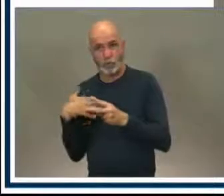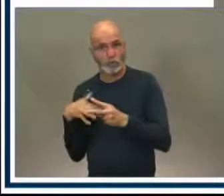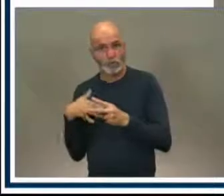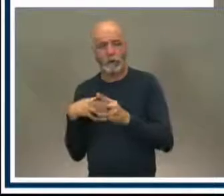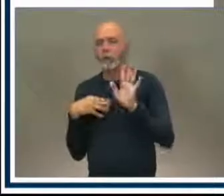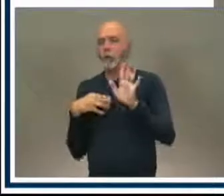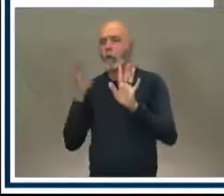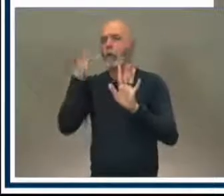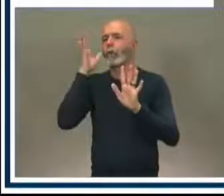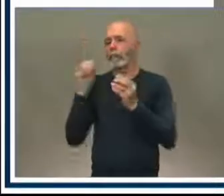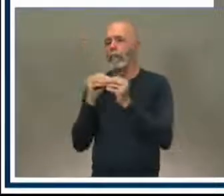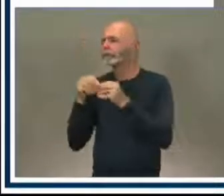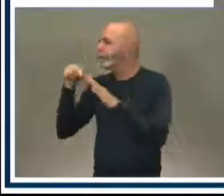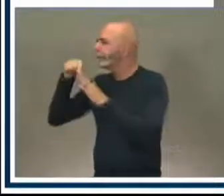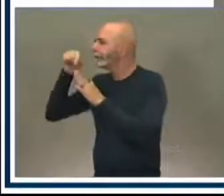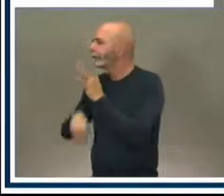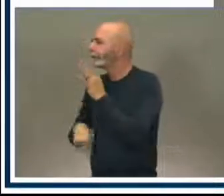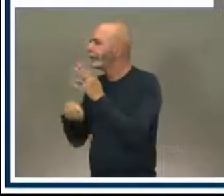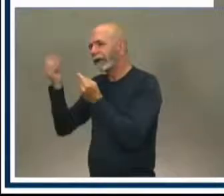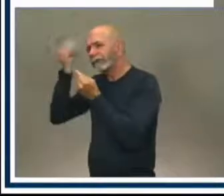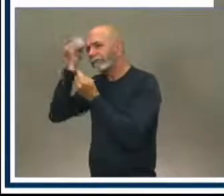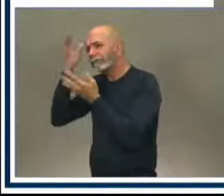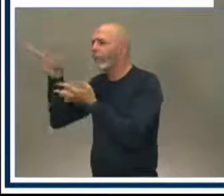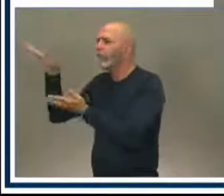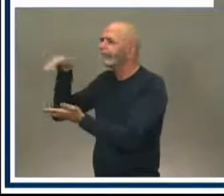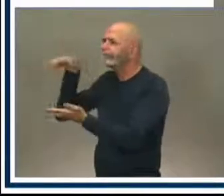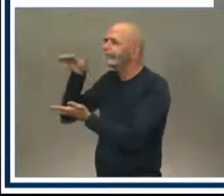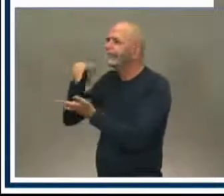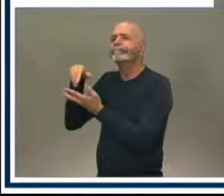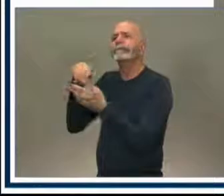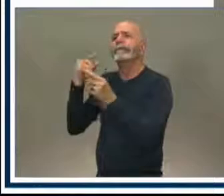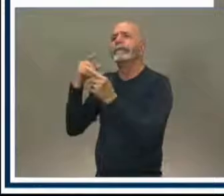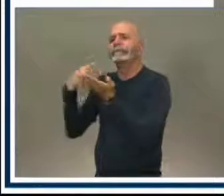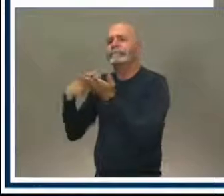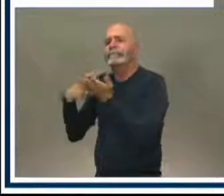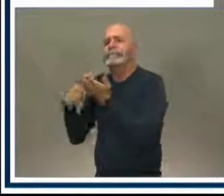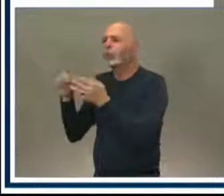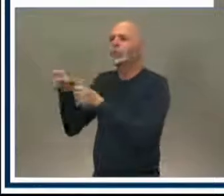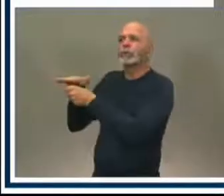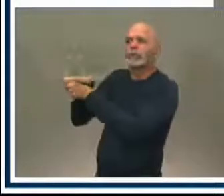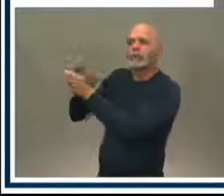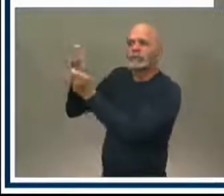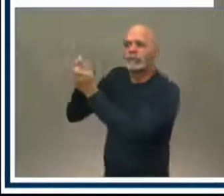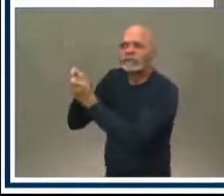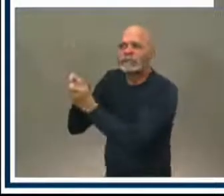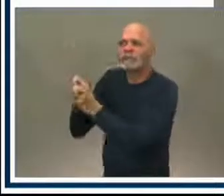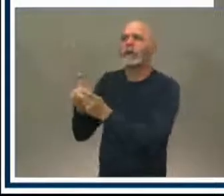to explore that by more refined data, whether it's by location, by